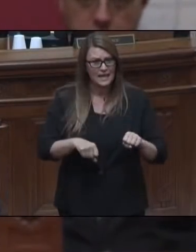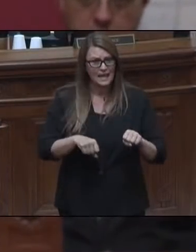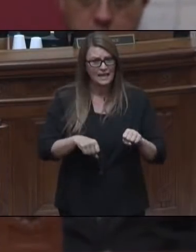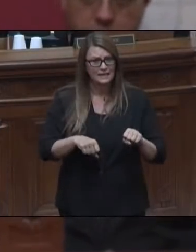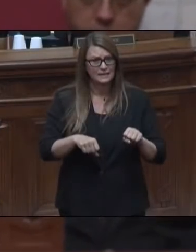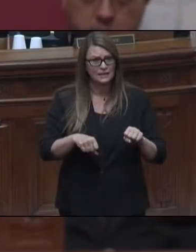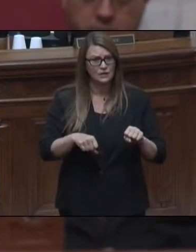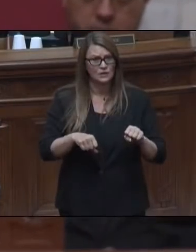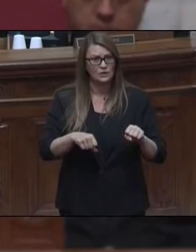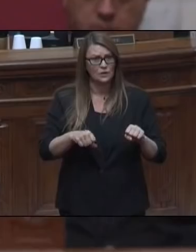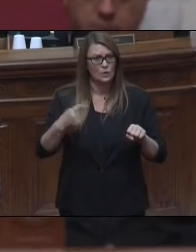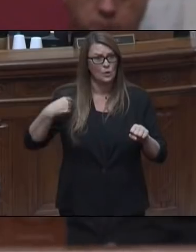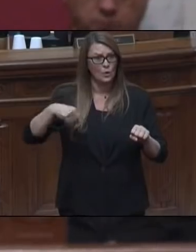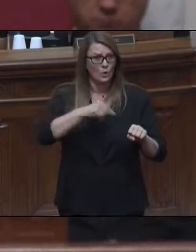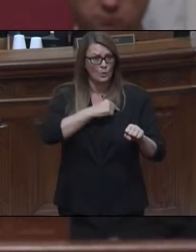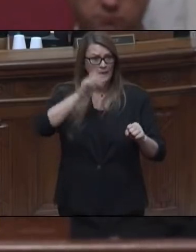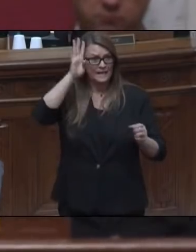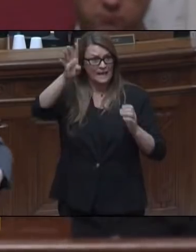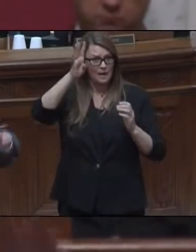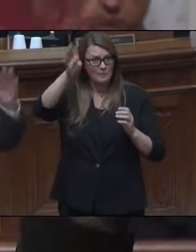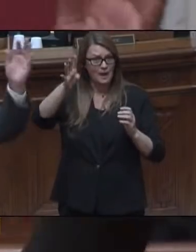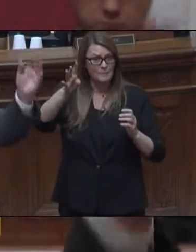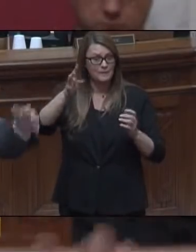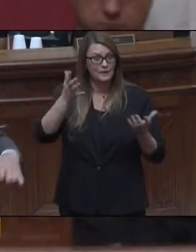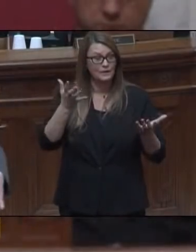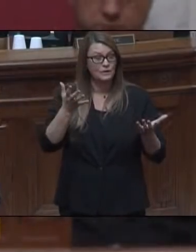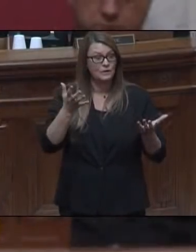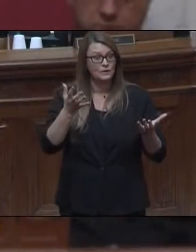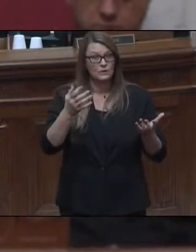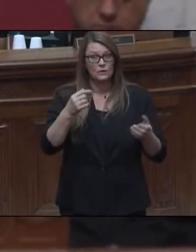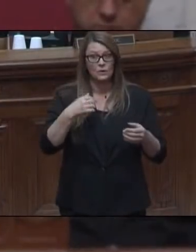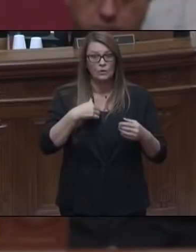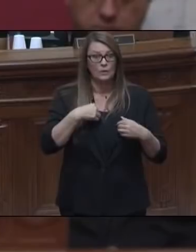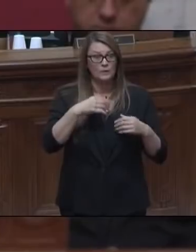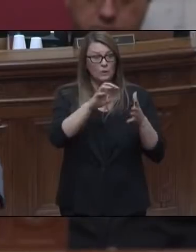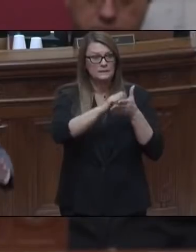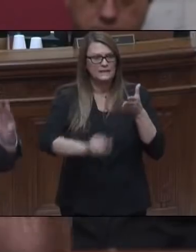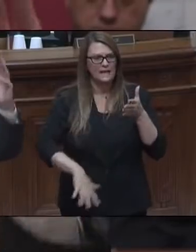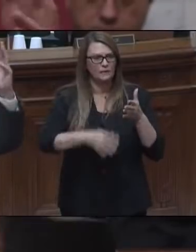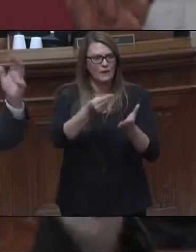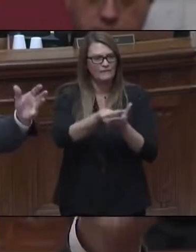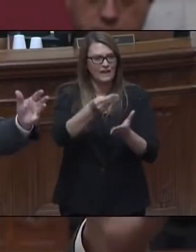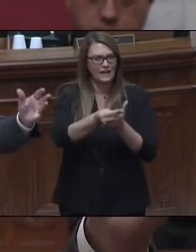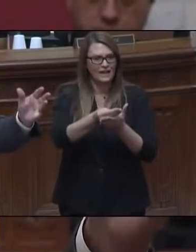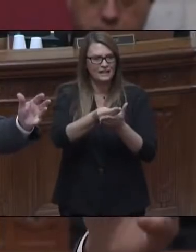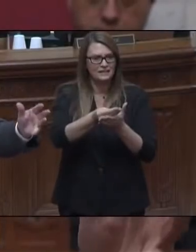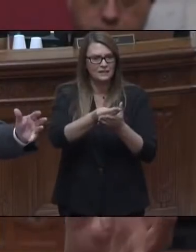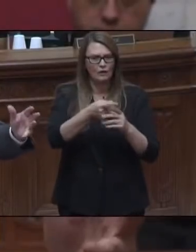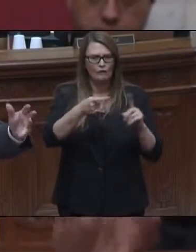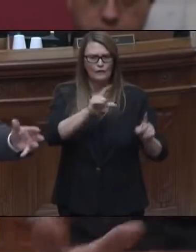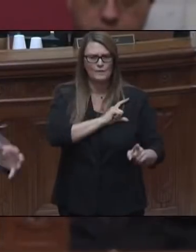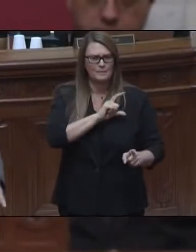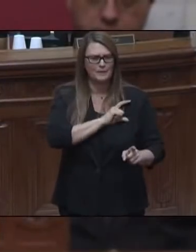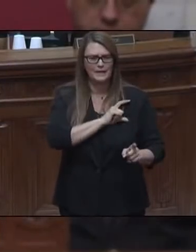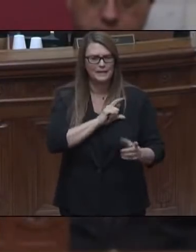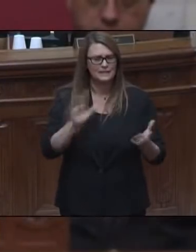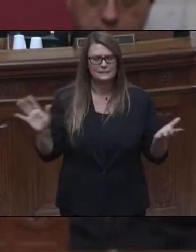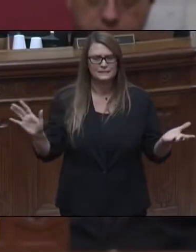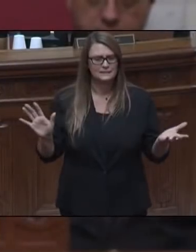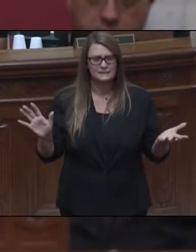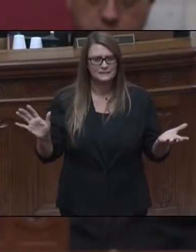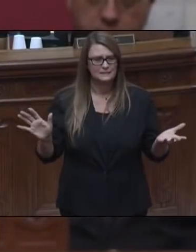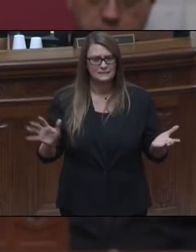anybody have come up with the idea in life, we're going to defund the police? Where on God's earth did that come